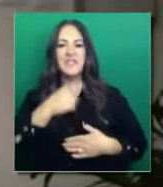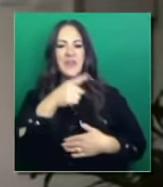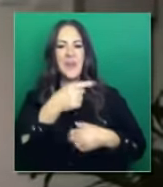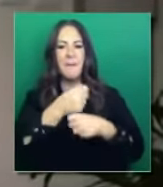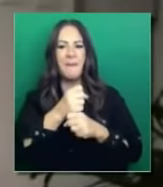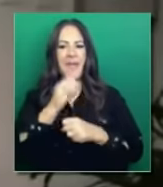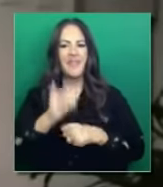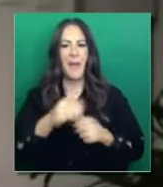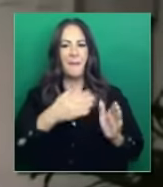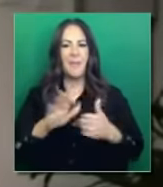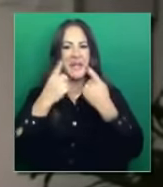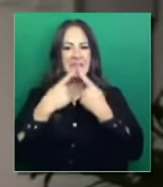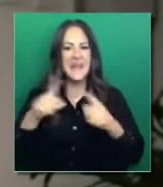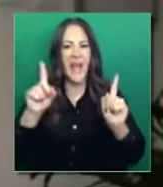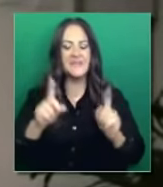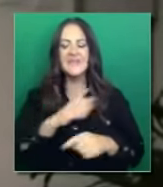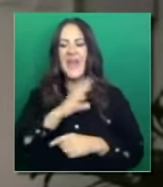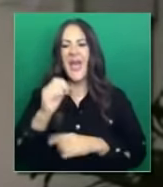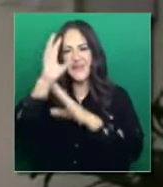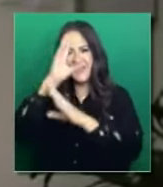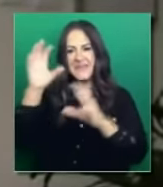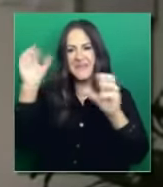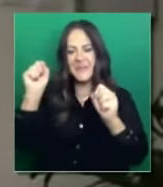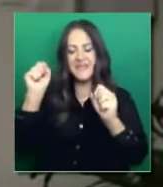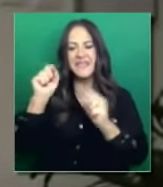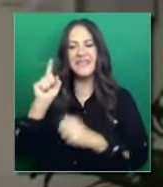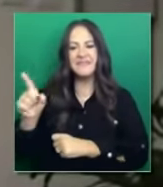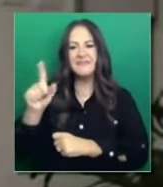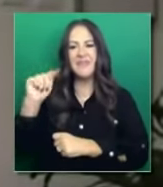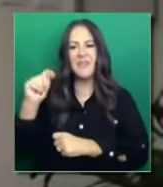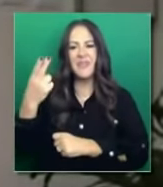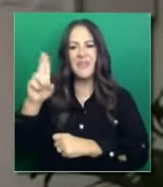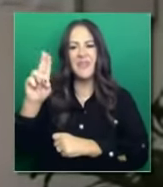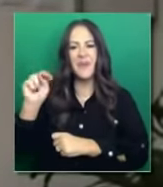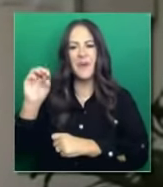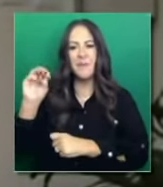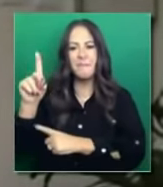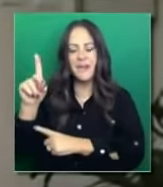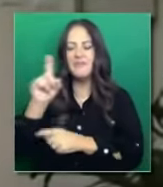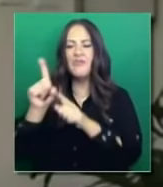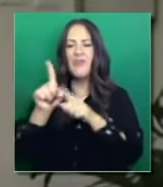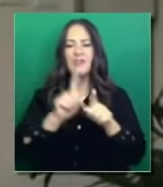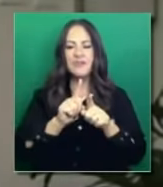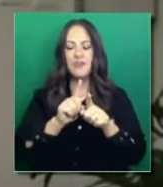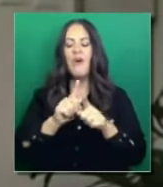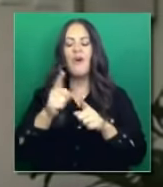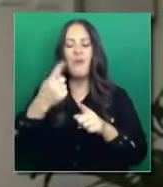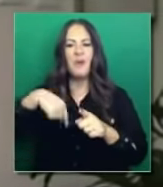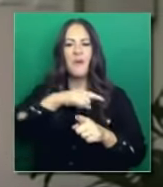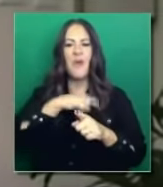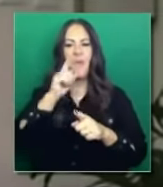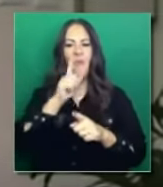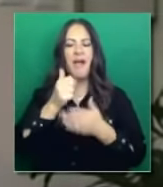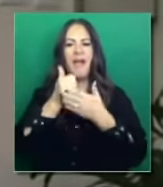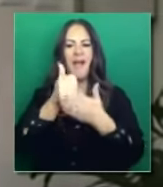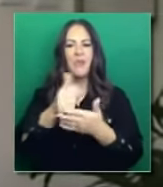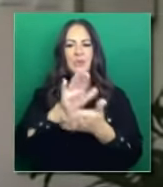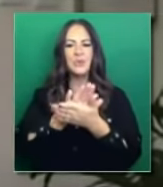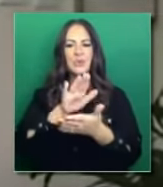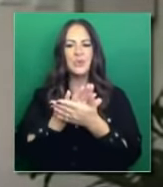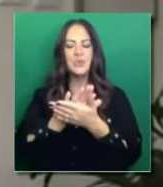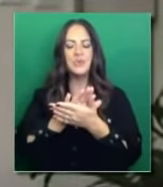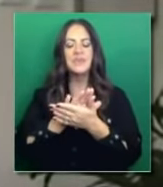state superintendent as well in terms of the way in which we're going to help schools engage with this new set